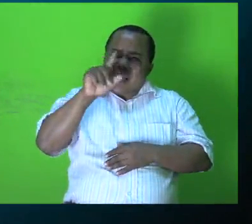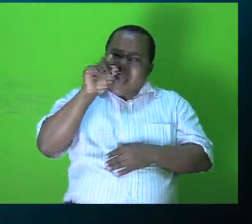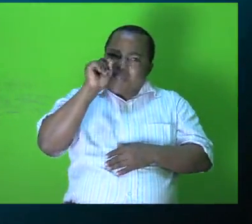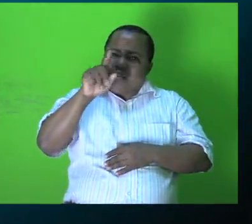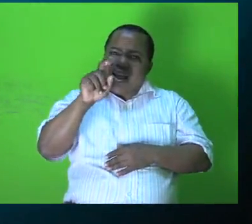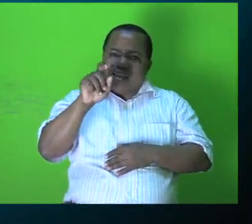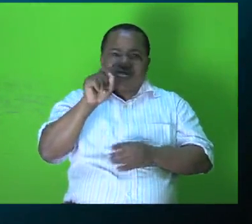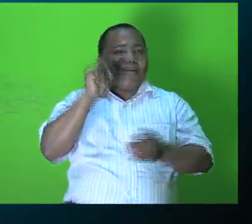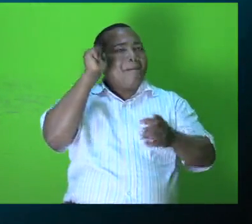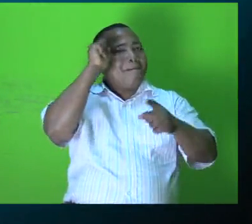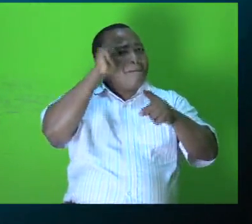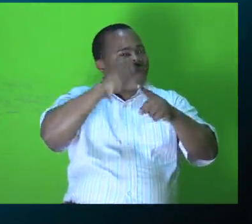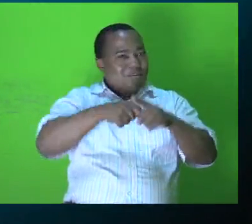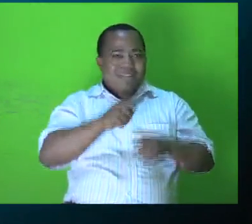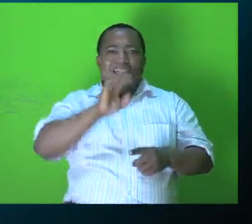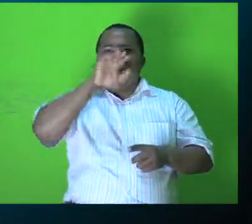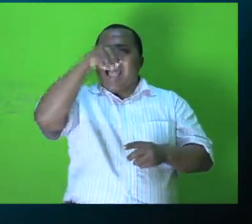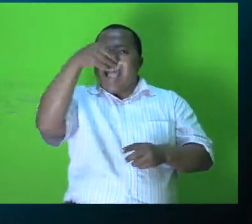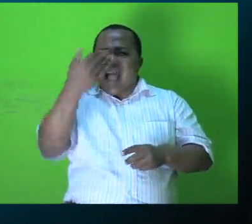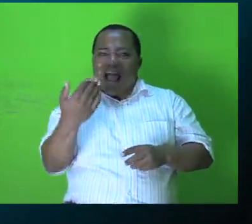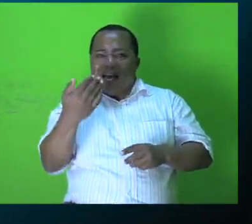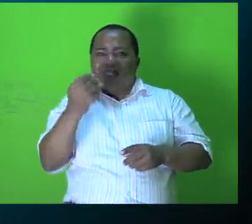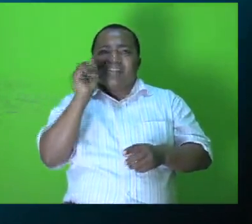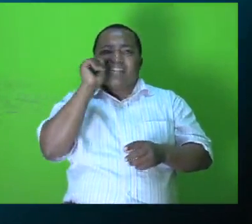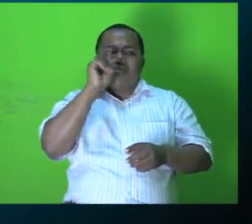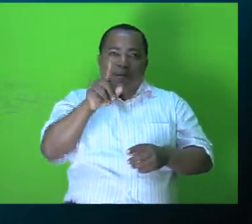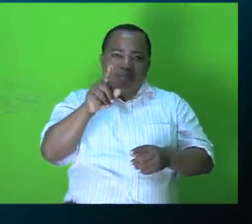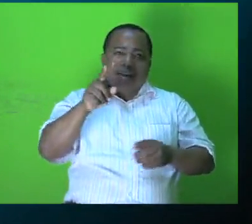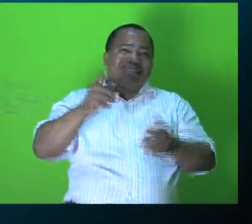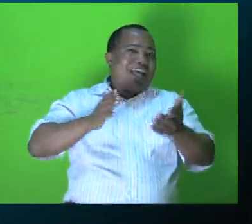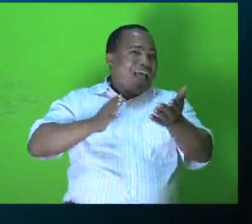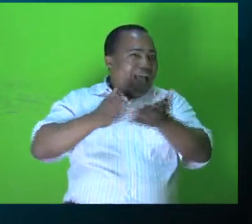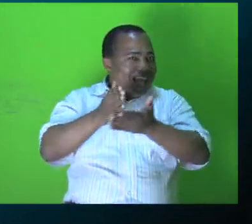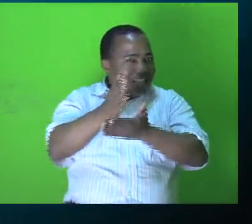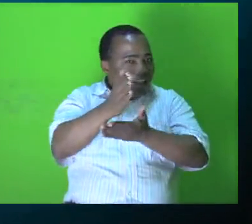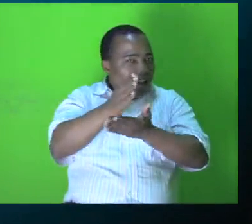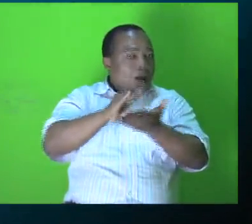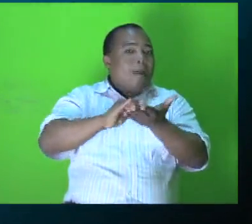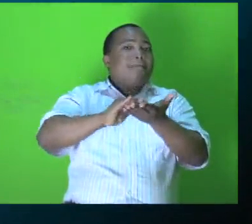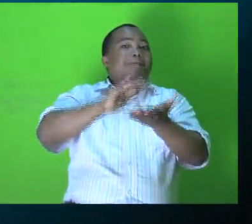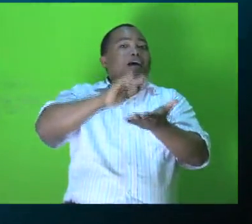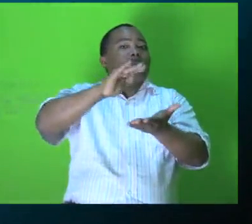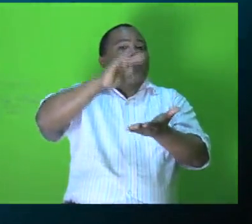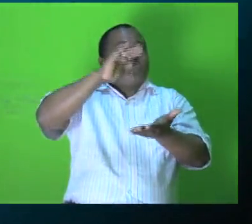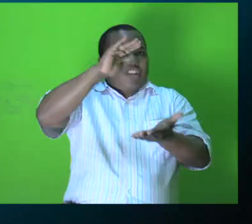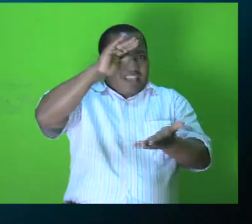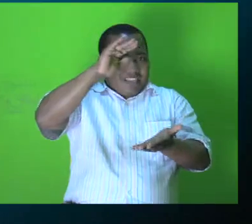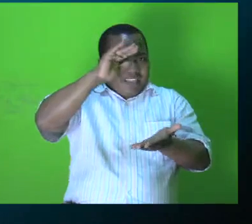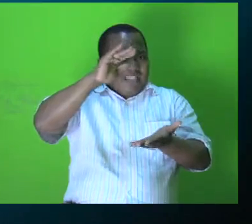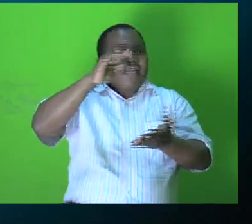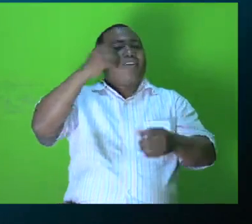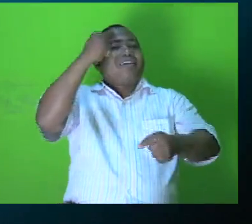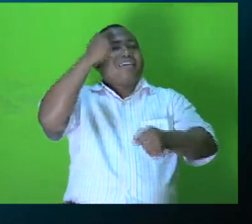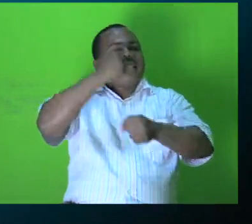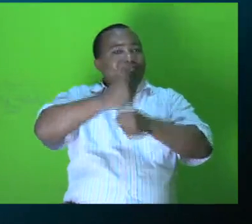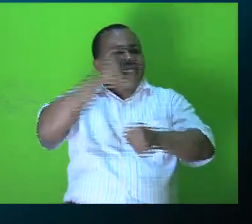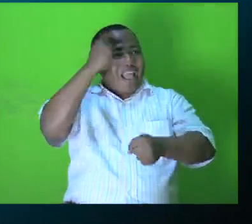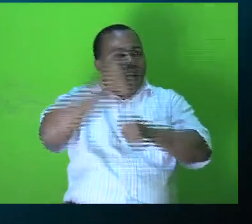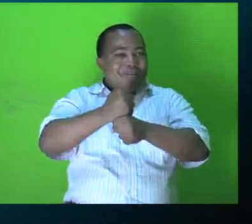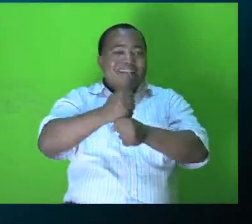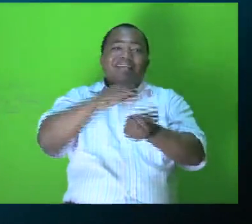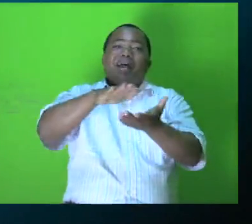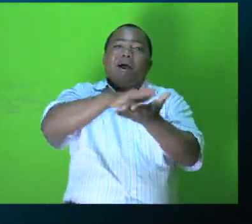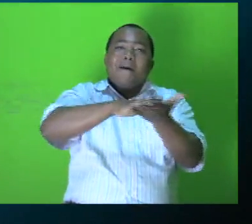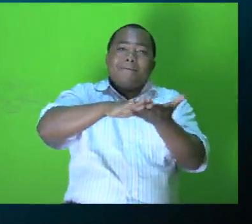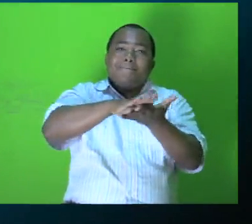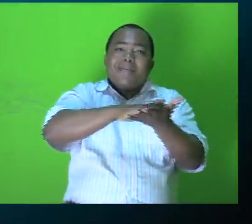spermatogonium. After the spermatogonium undergo maturation, will form a